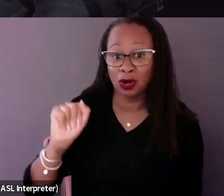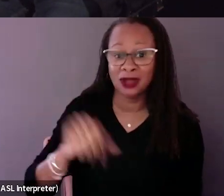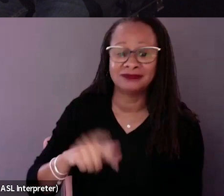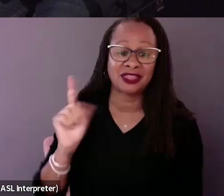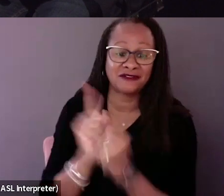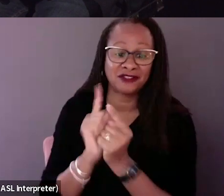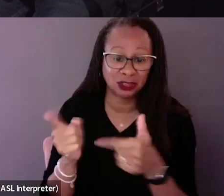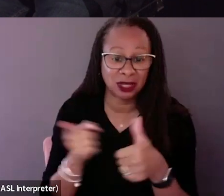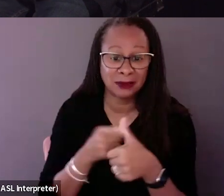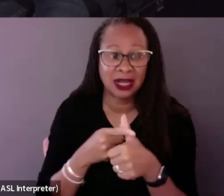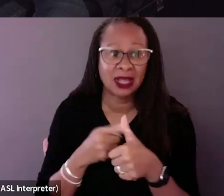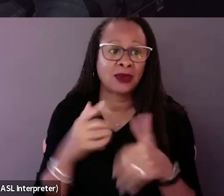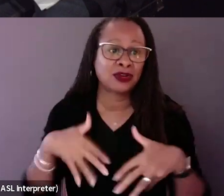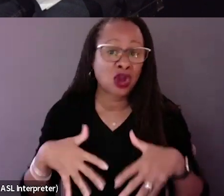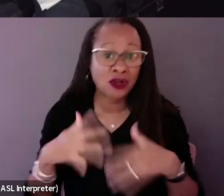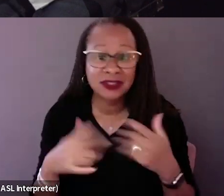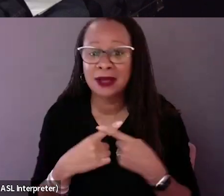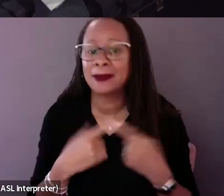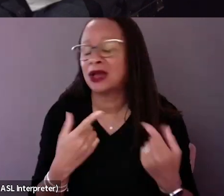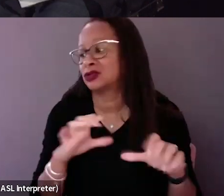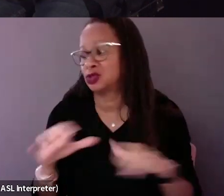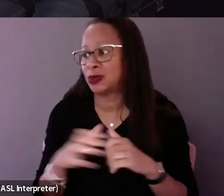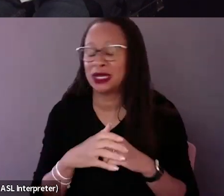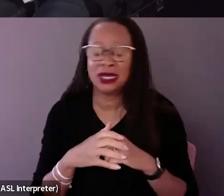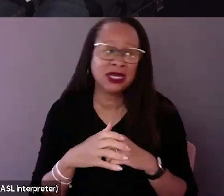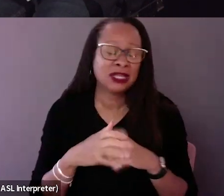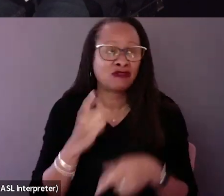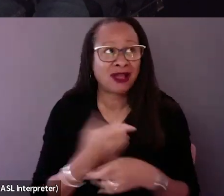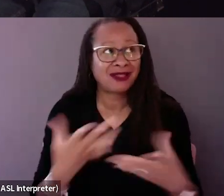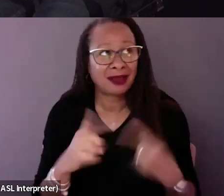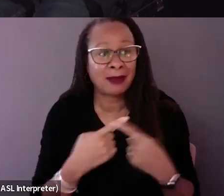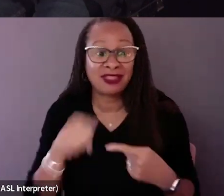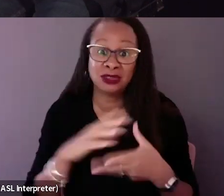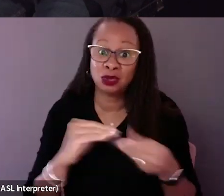at undertaking trying to do justice to a story this long and this big.